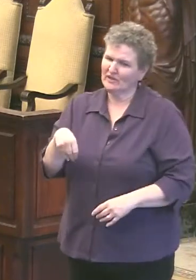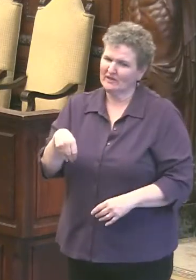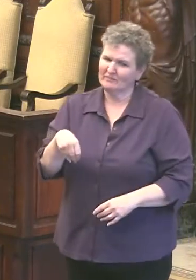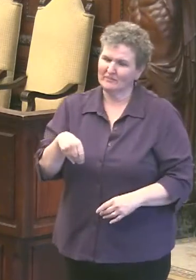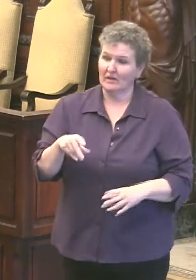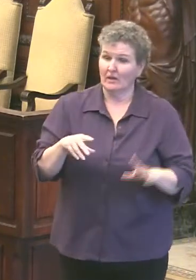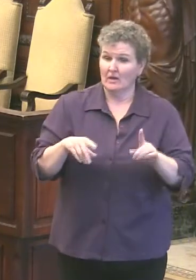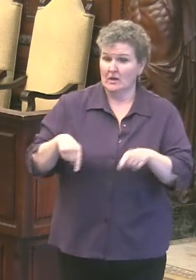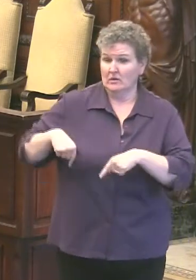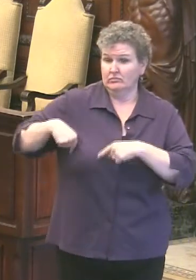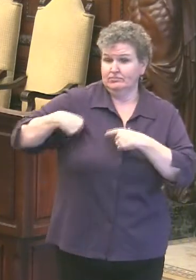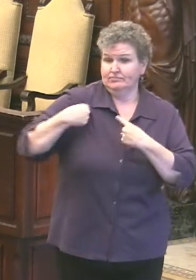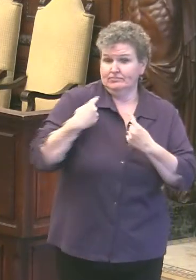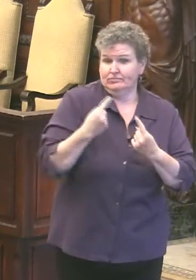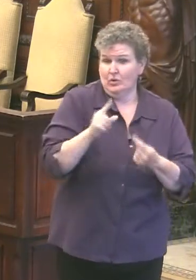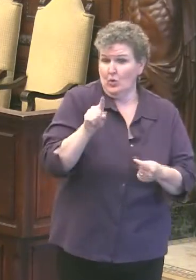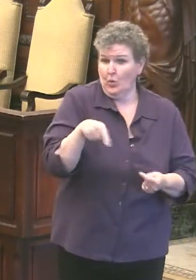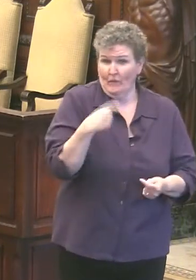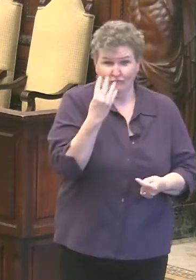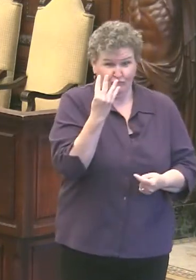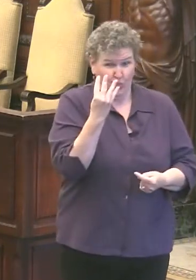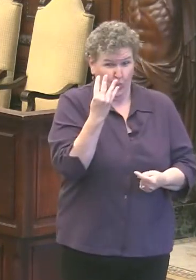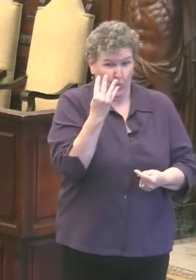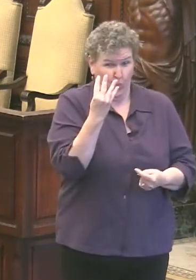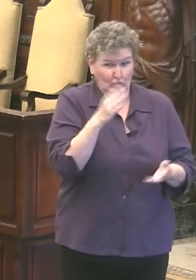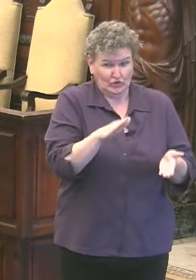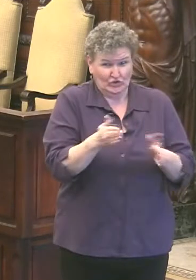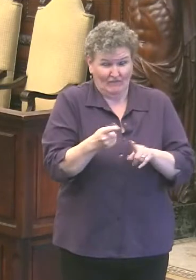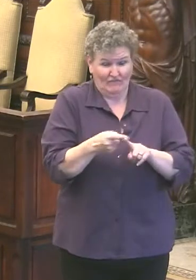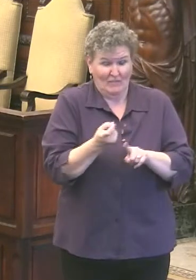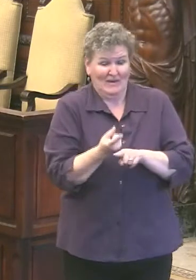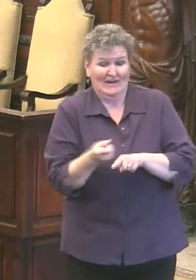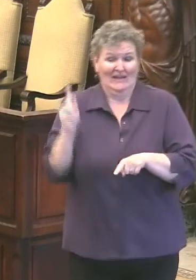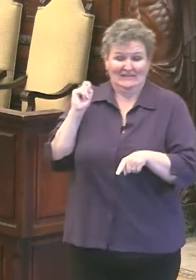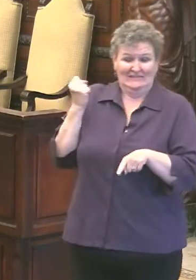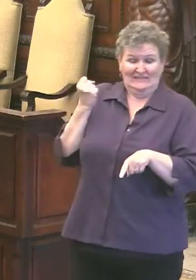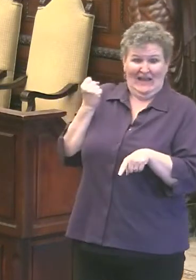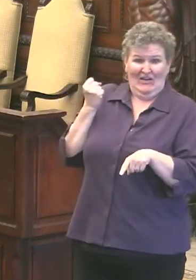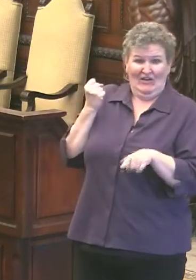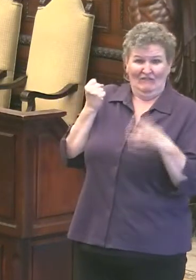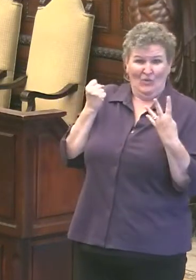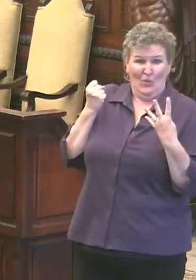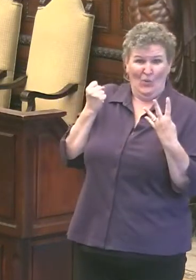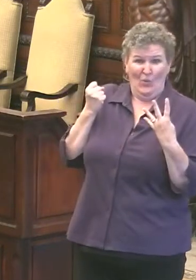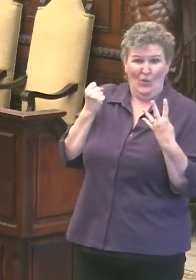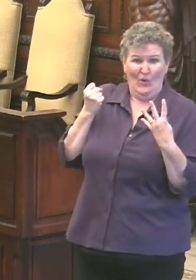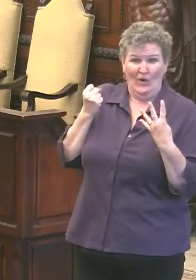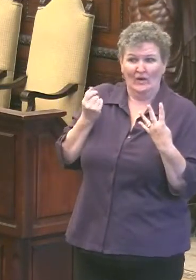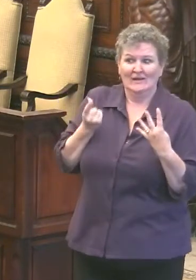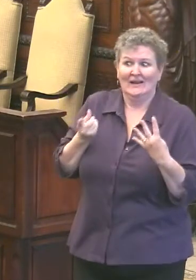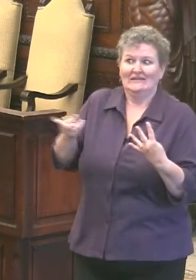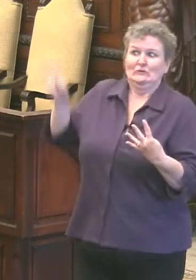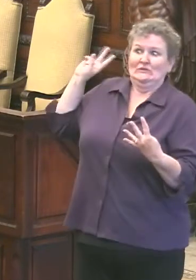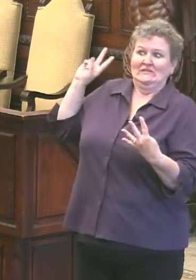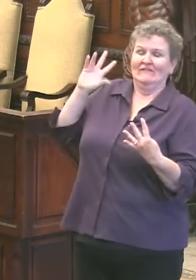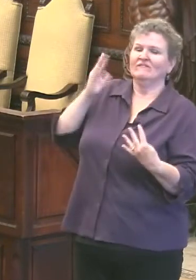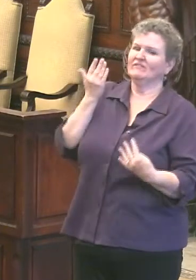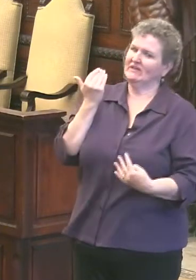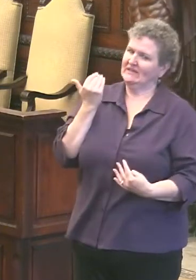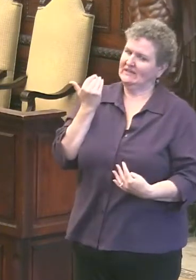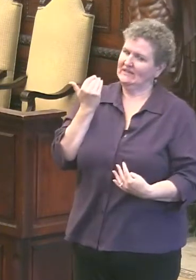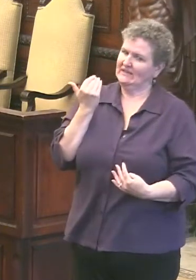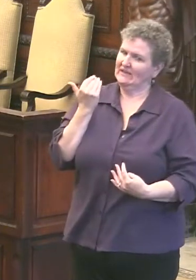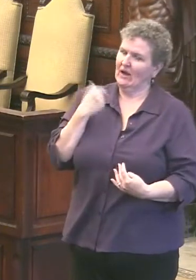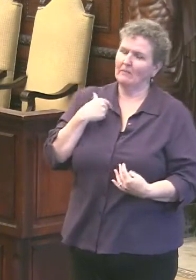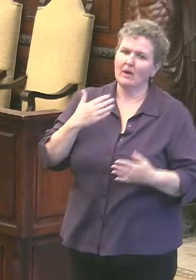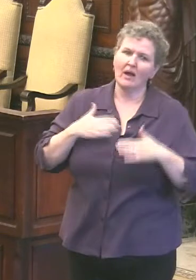Saturday, there were only 4 deaths that we identified and 16 the week before. It's great to see those numbers as low as they are. There